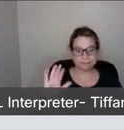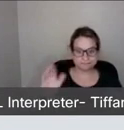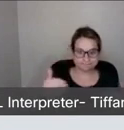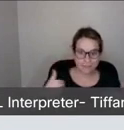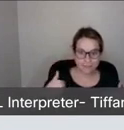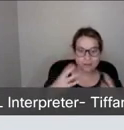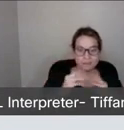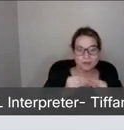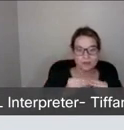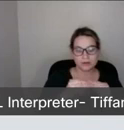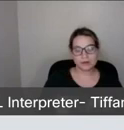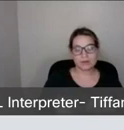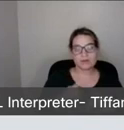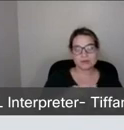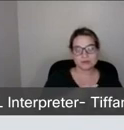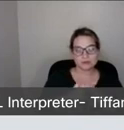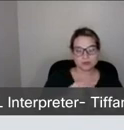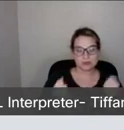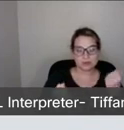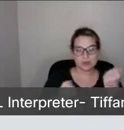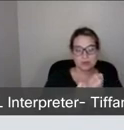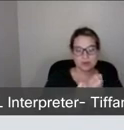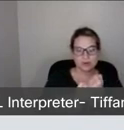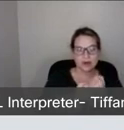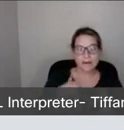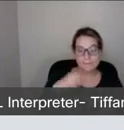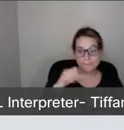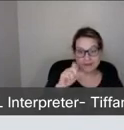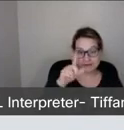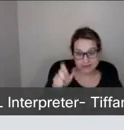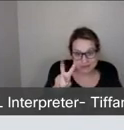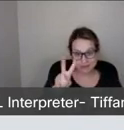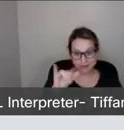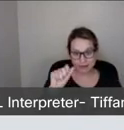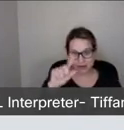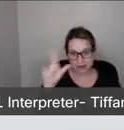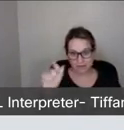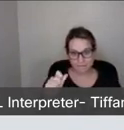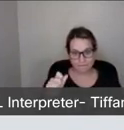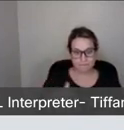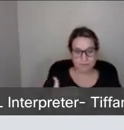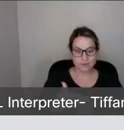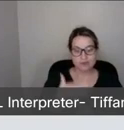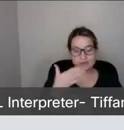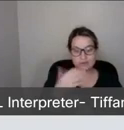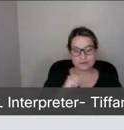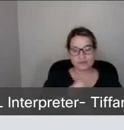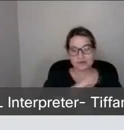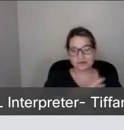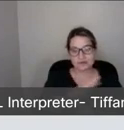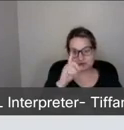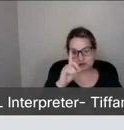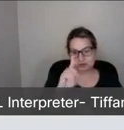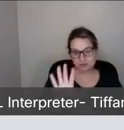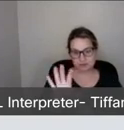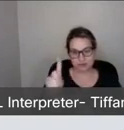quick by saying that I support, I'm Sylvia Allen, former senator for District 5 and District 6